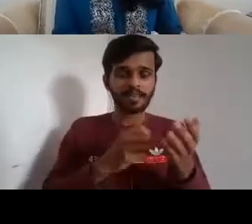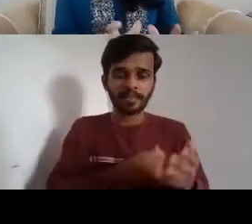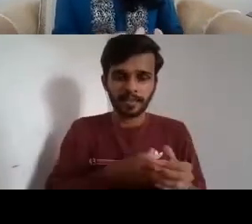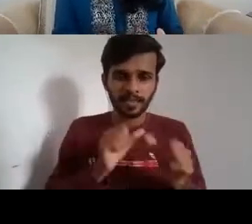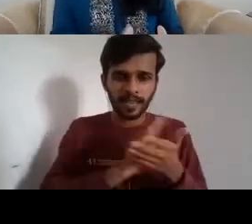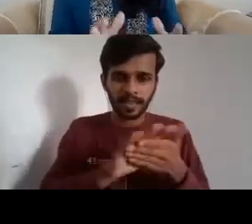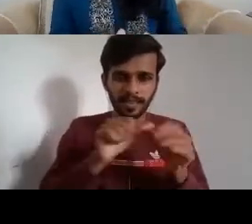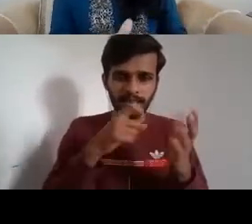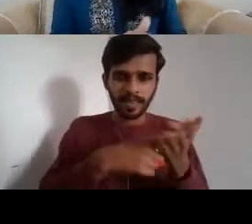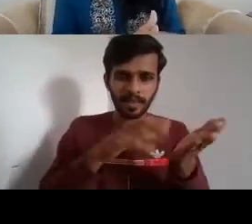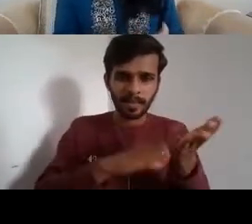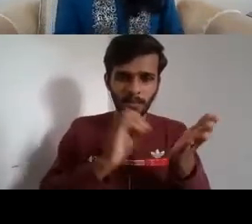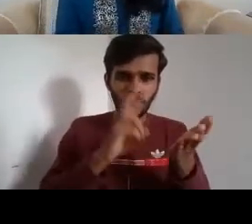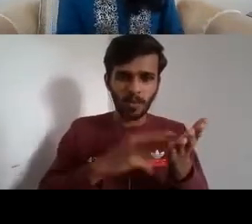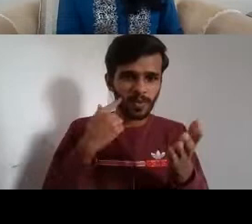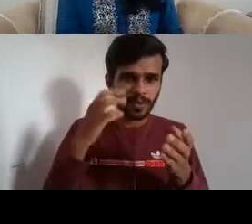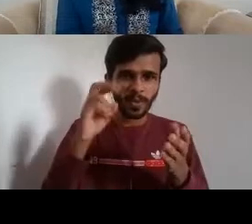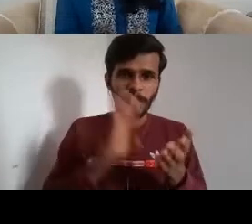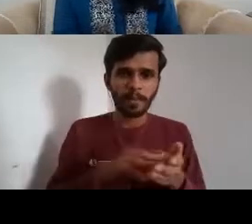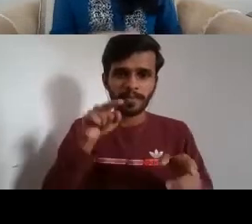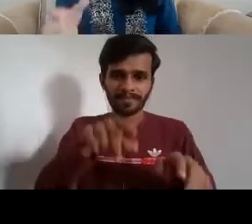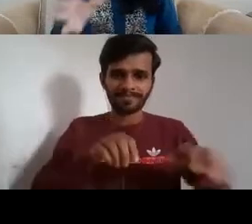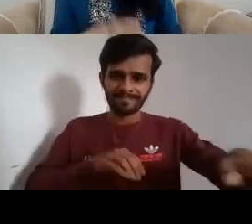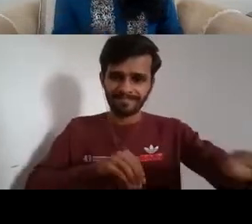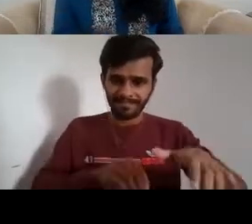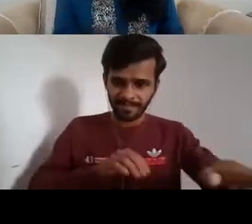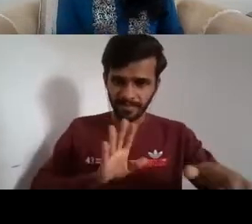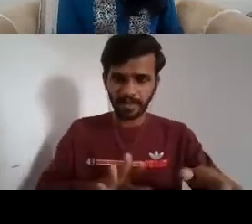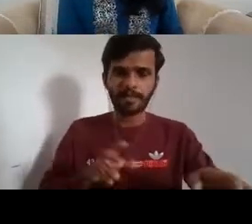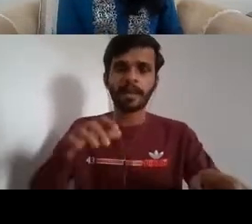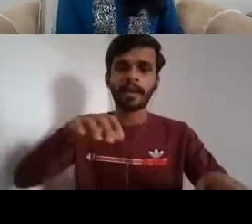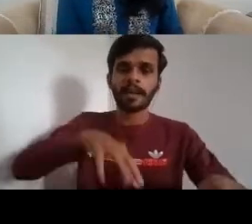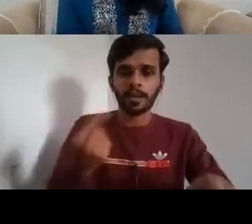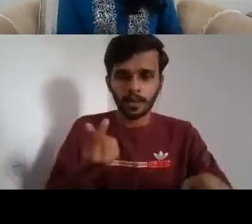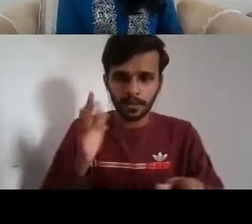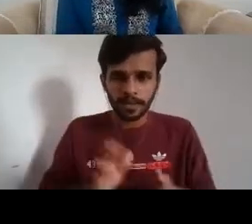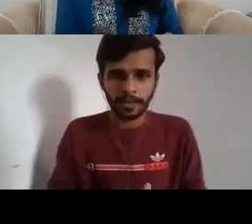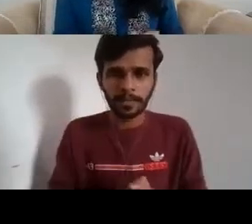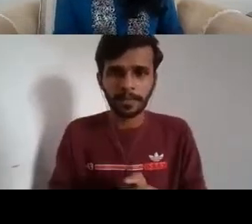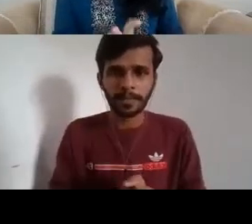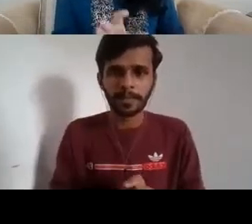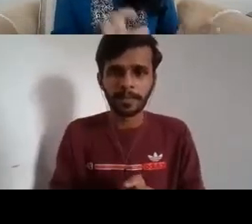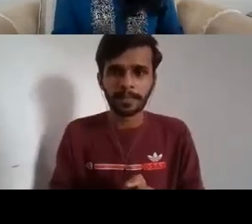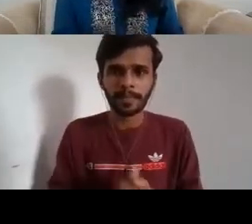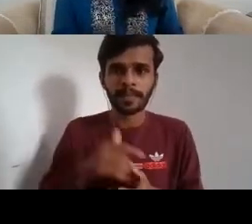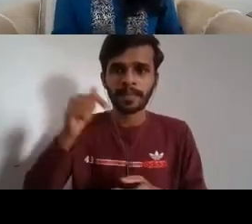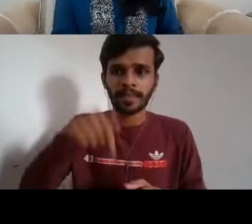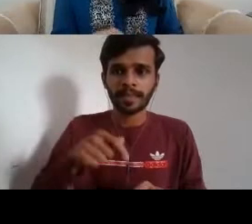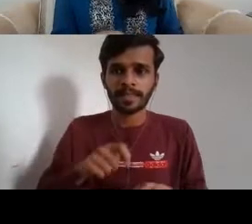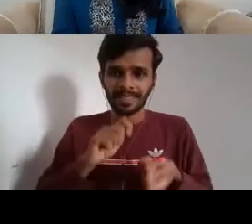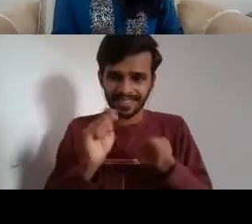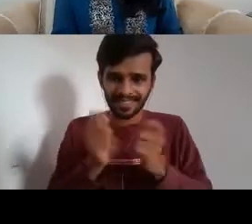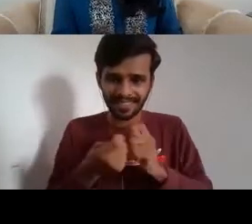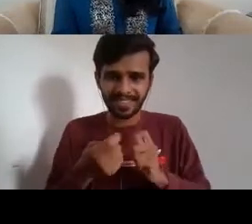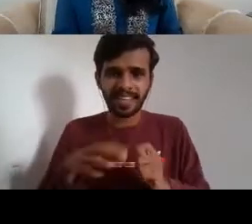bulky and was operated by a pedal. It was later indigenized to facilitate playing